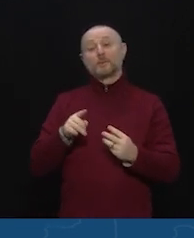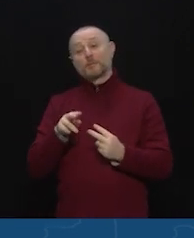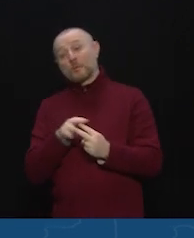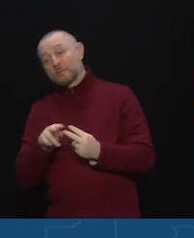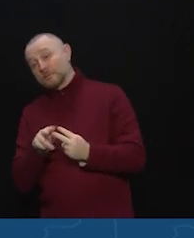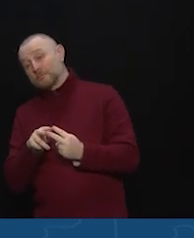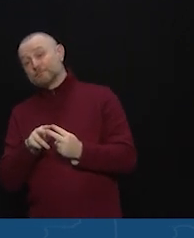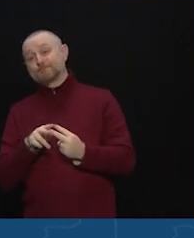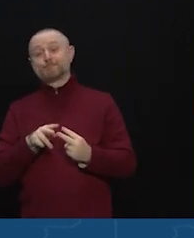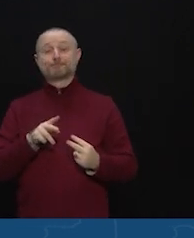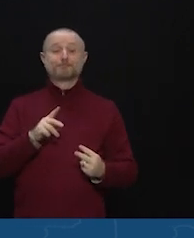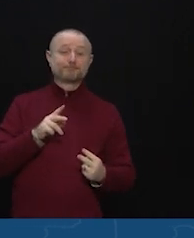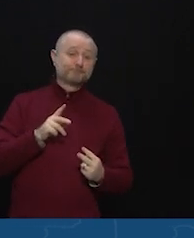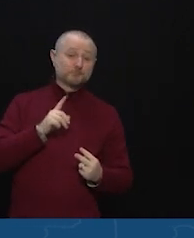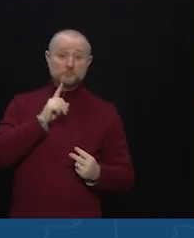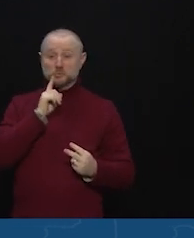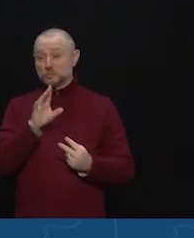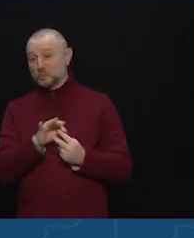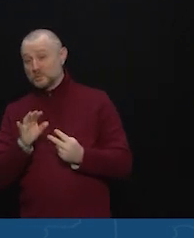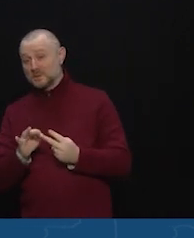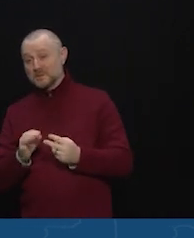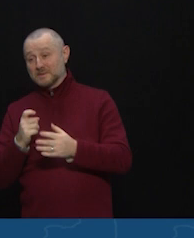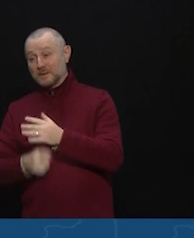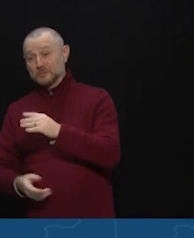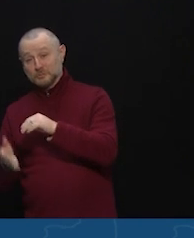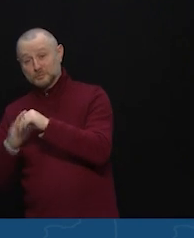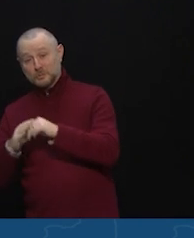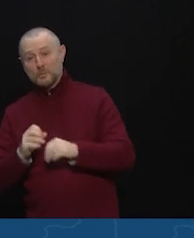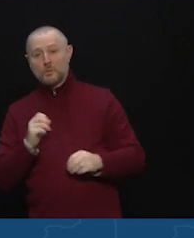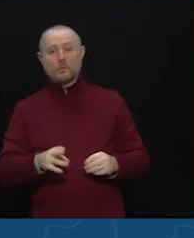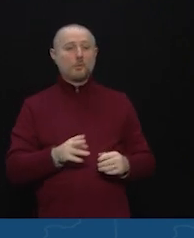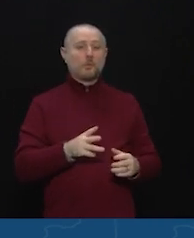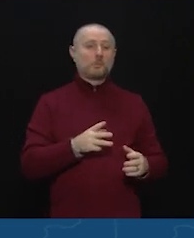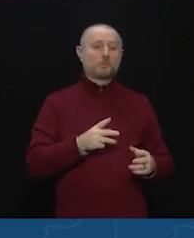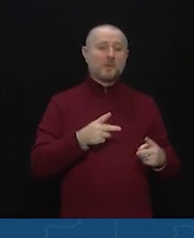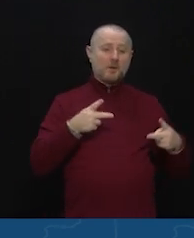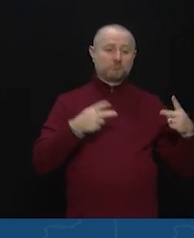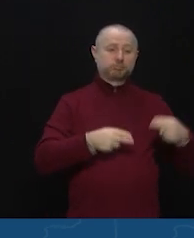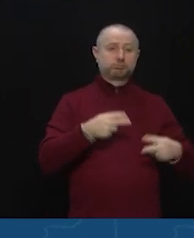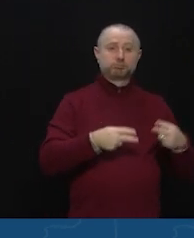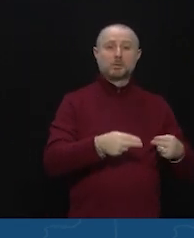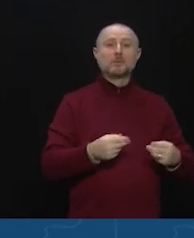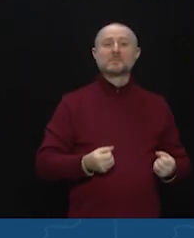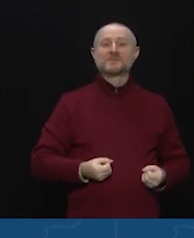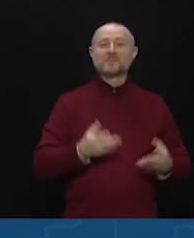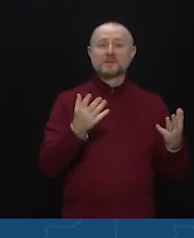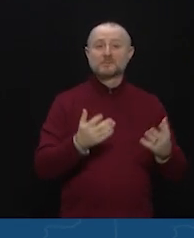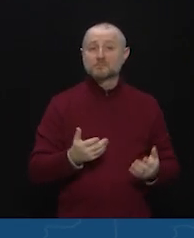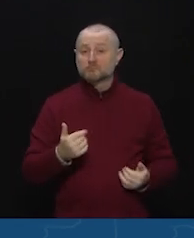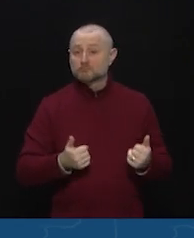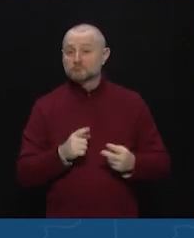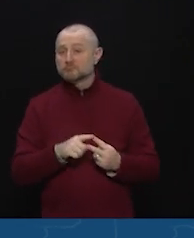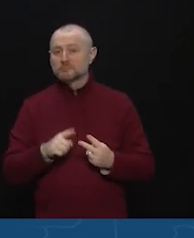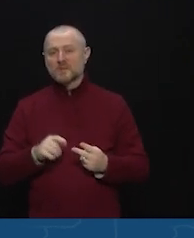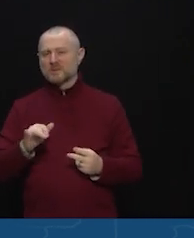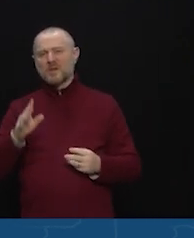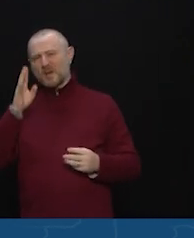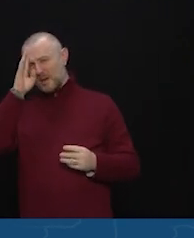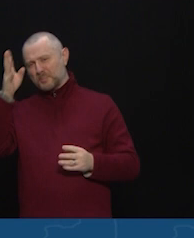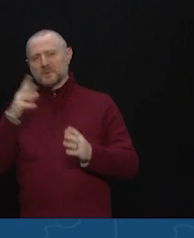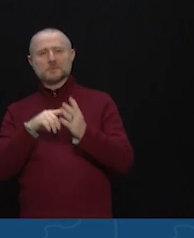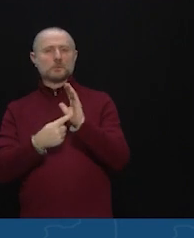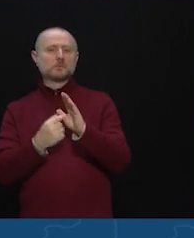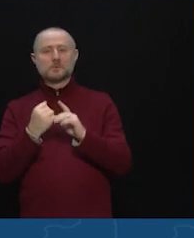2 options, raise taxes, or make reductions in spending when there's a downturn. This is a hypothetical recession